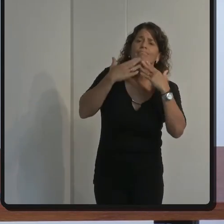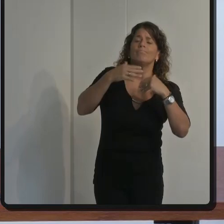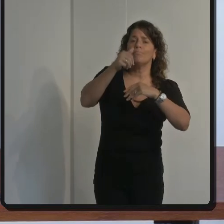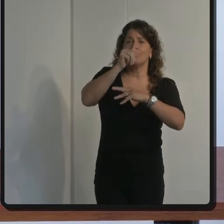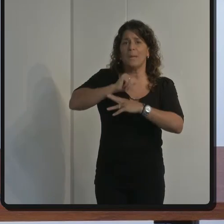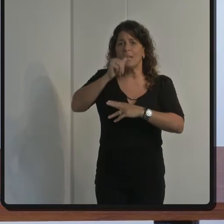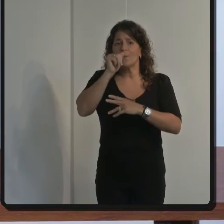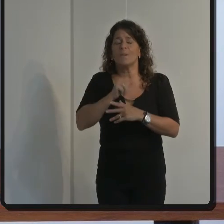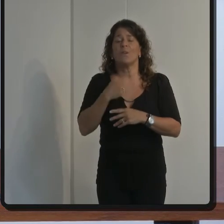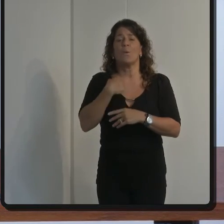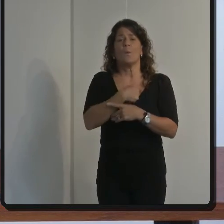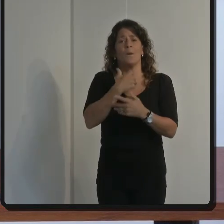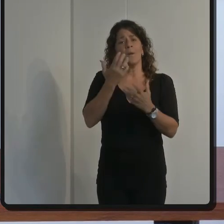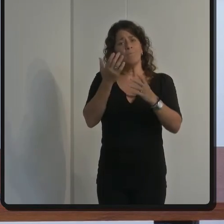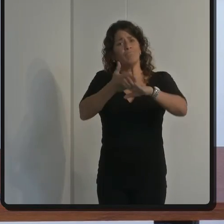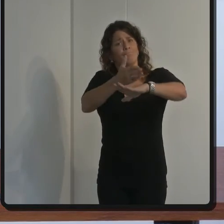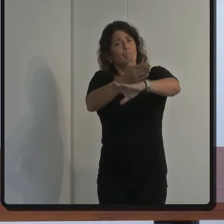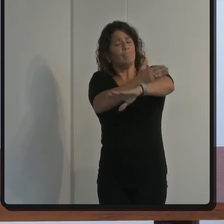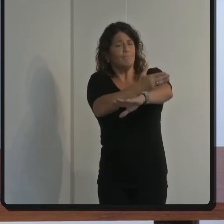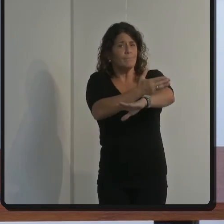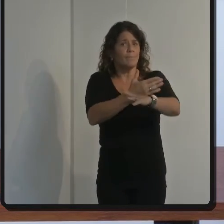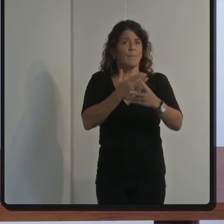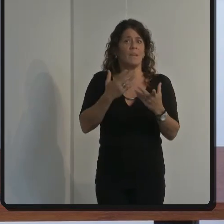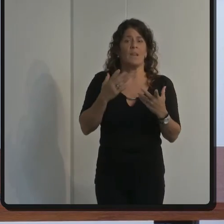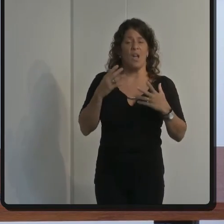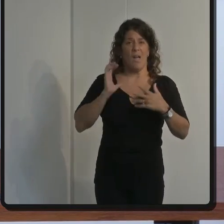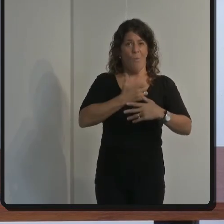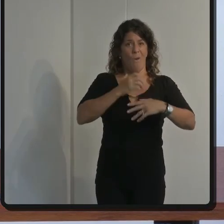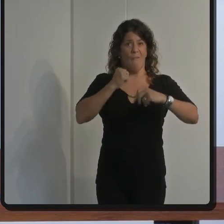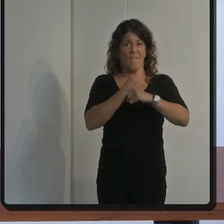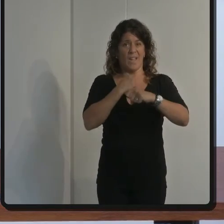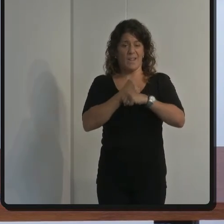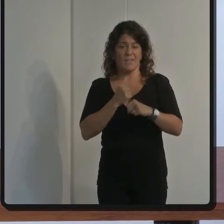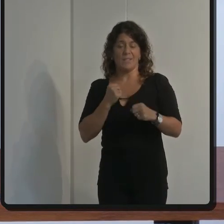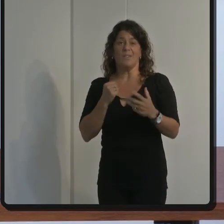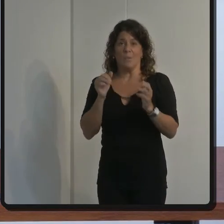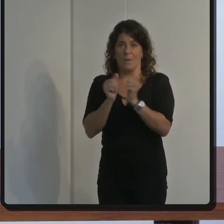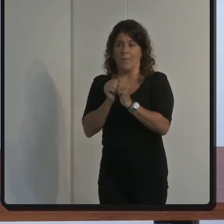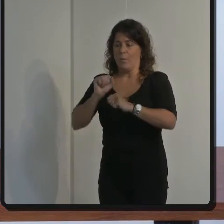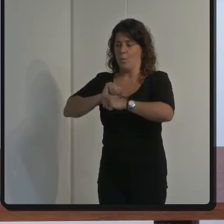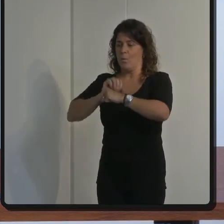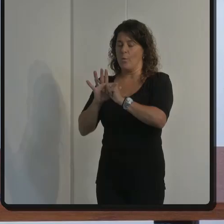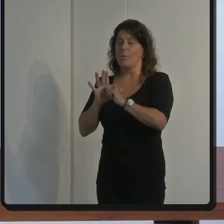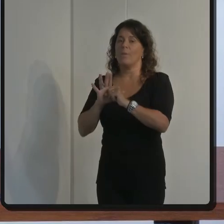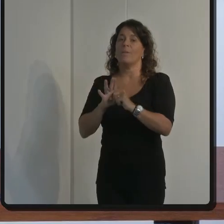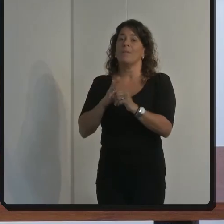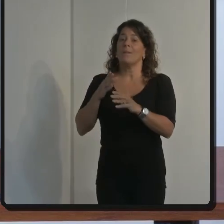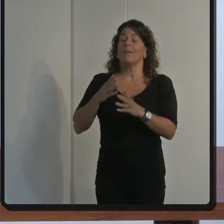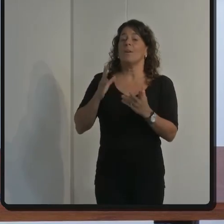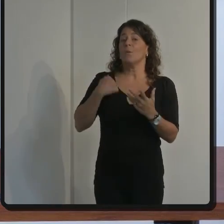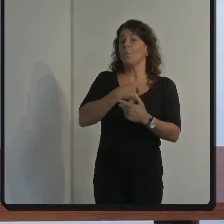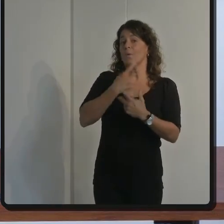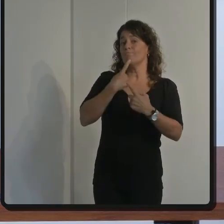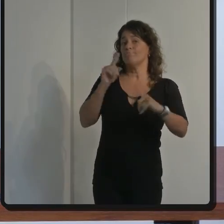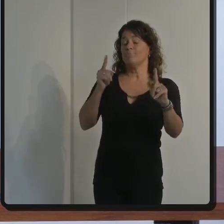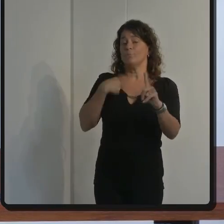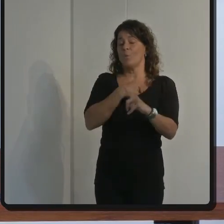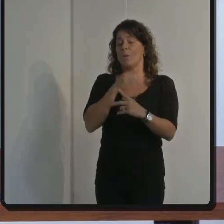excellent progress in the local fight against the coronavirus, which demonstrates we will get through this together. Thank you.